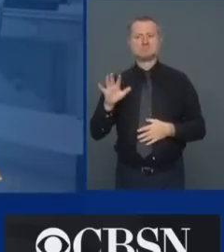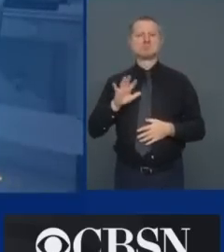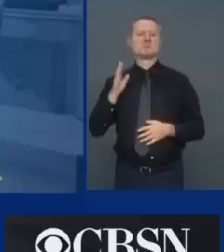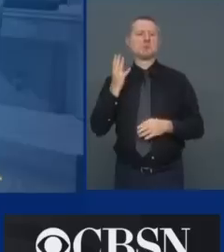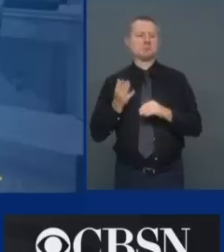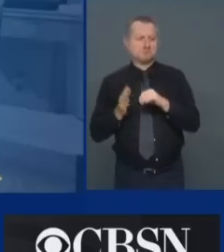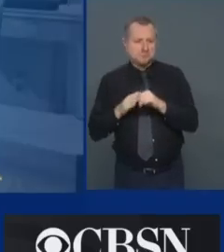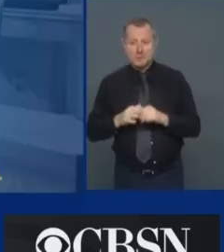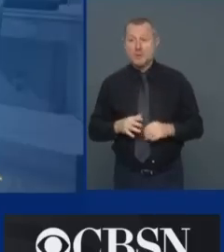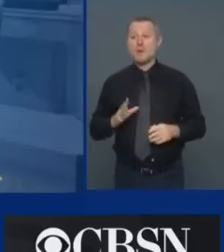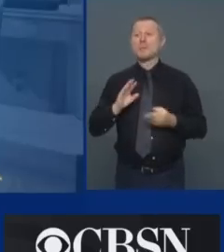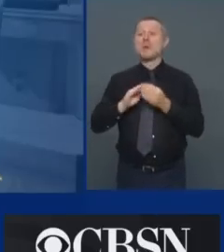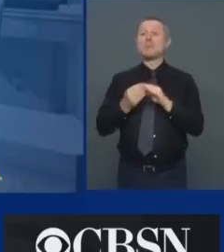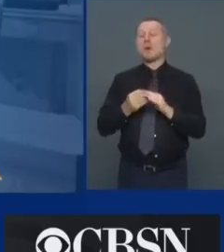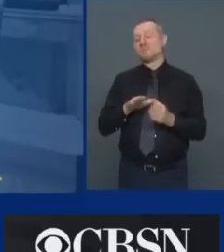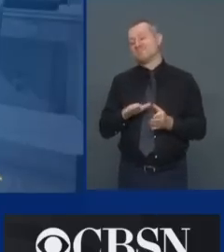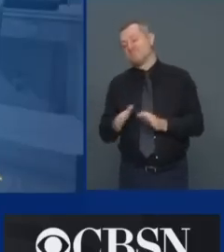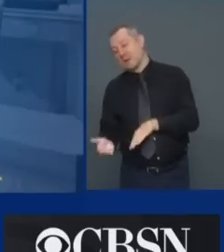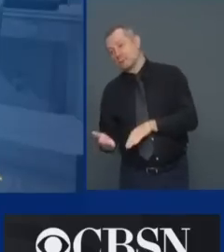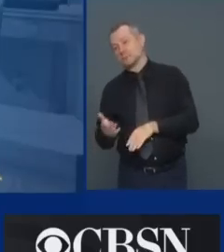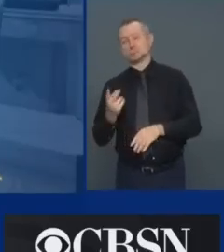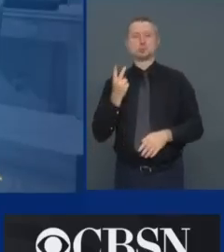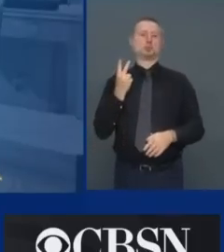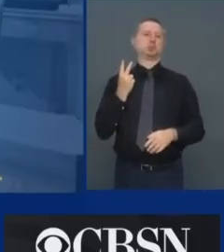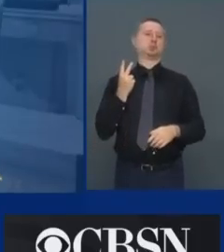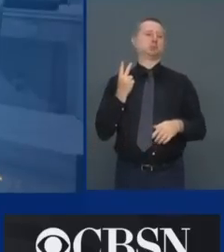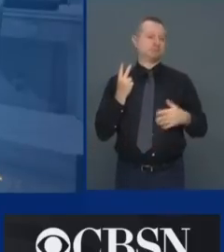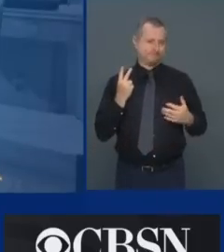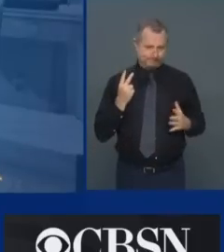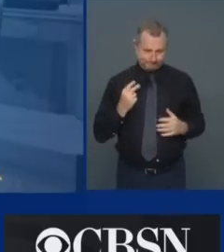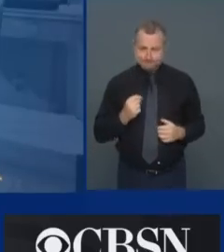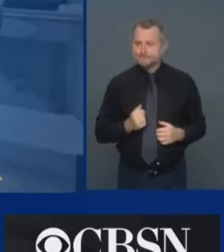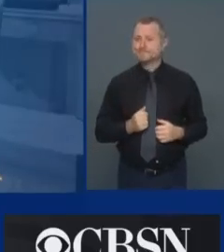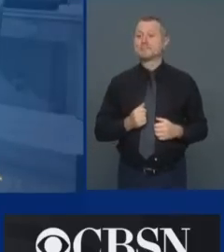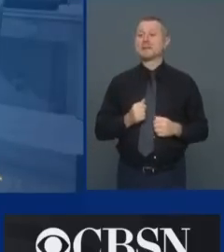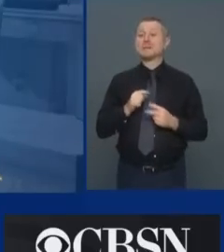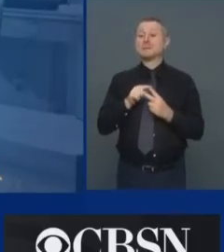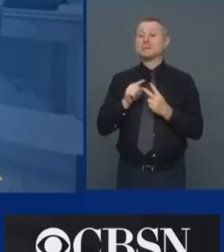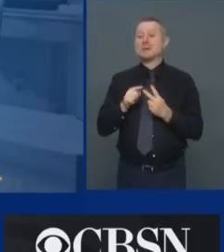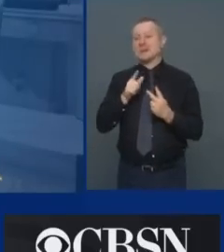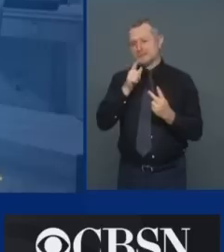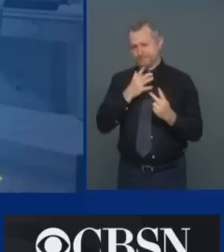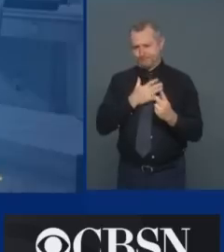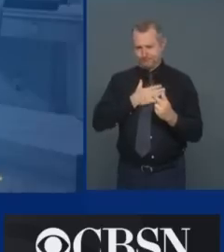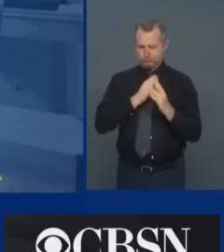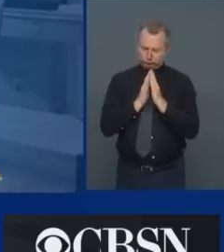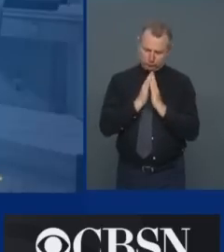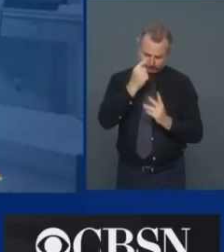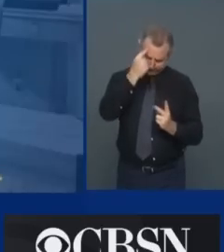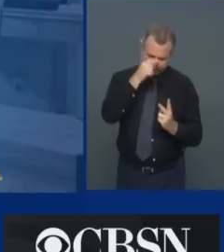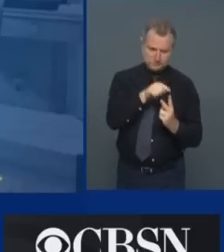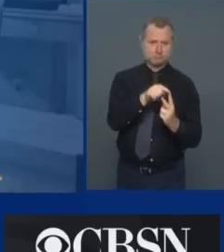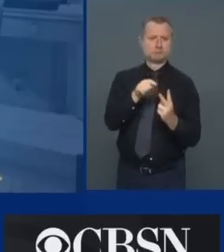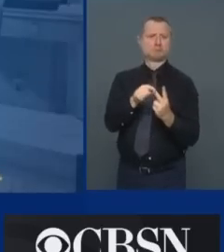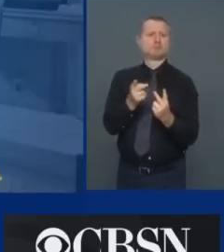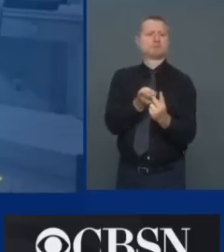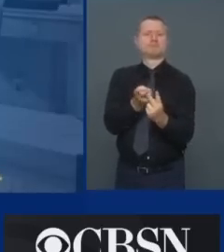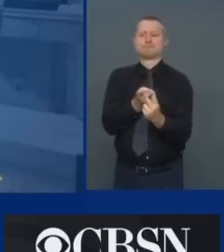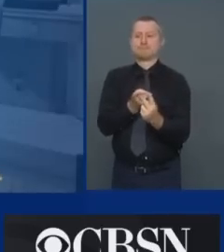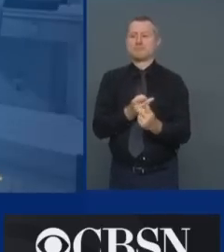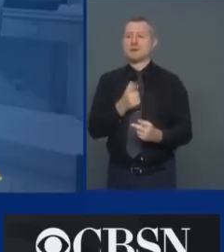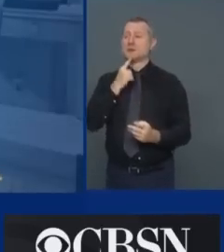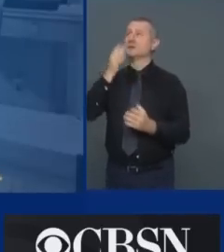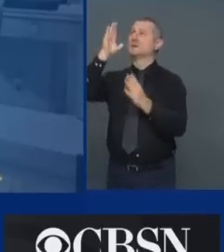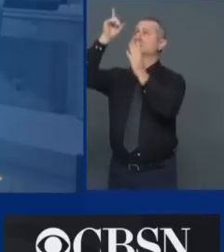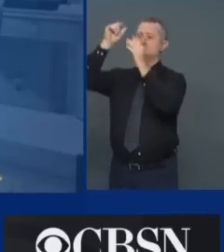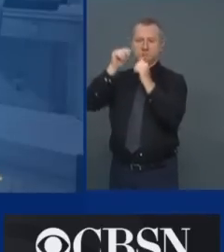Number of lives lost, 2. They are in our thoughts and prayers. But again, God bless the people of the state of